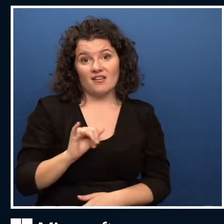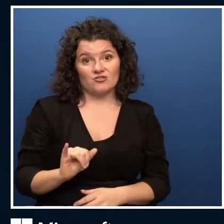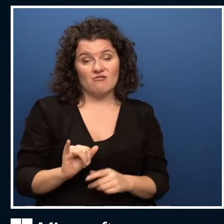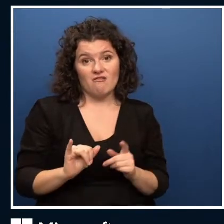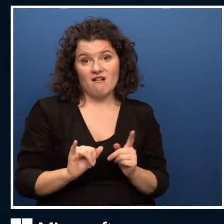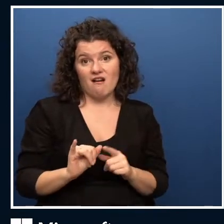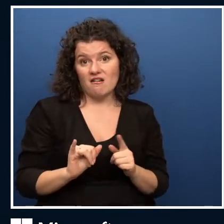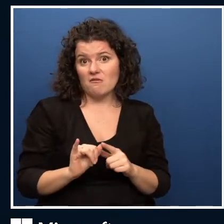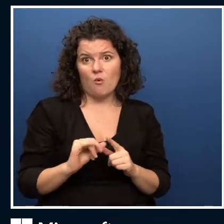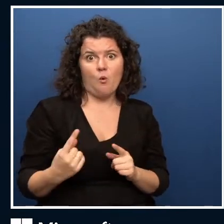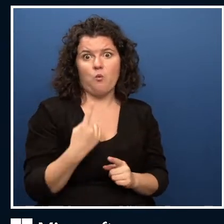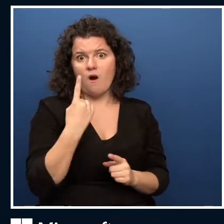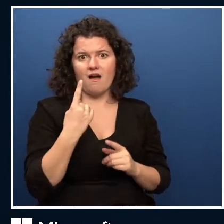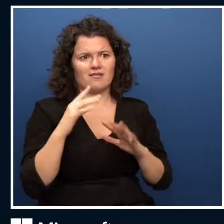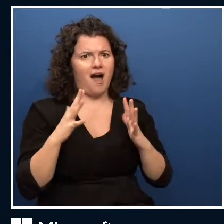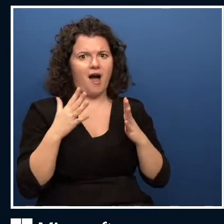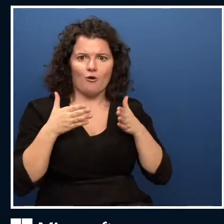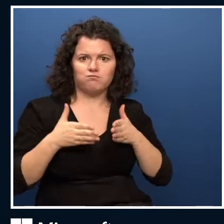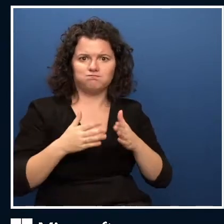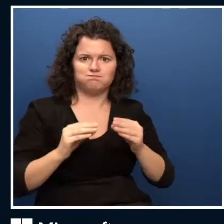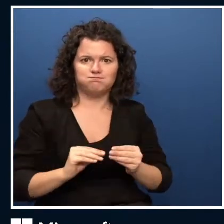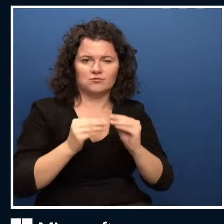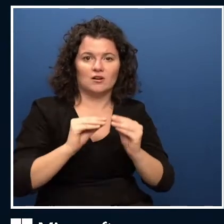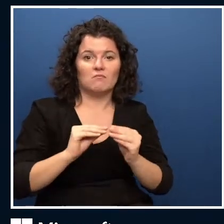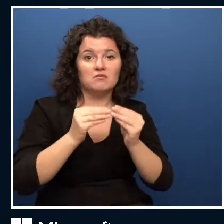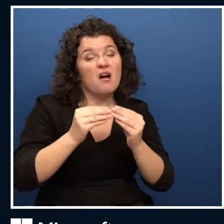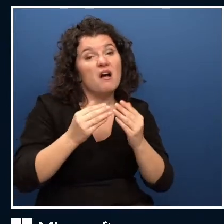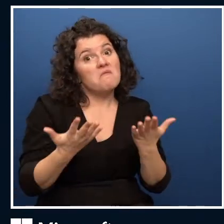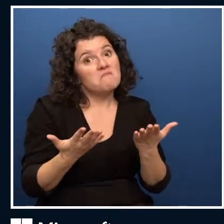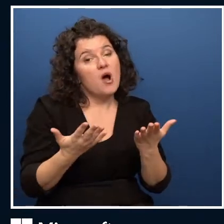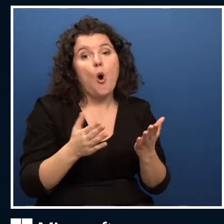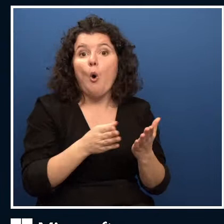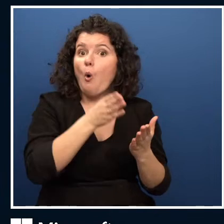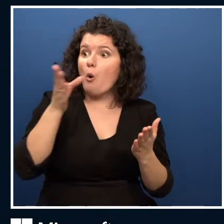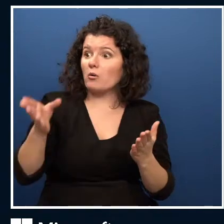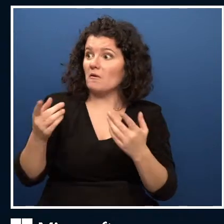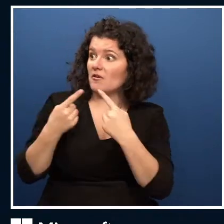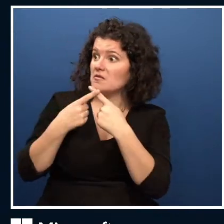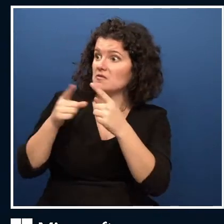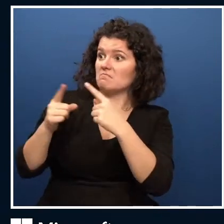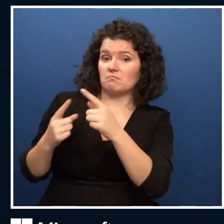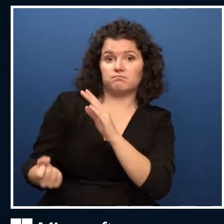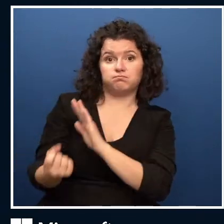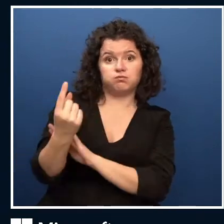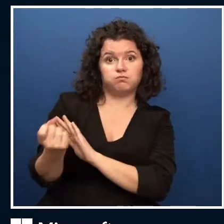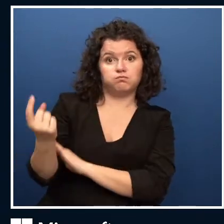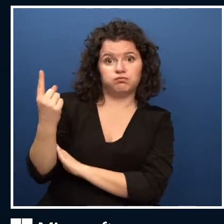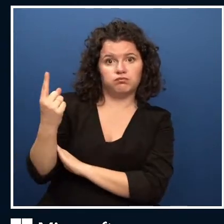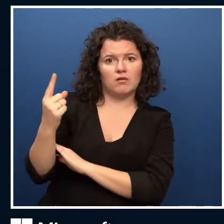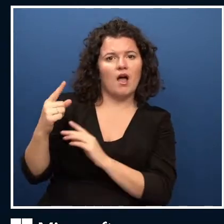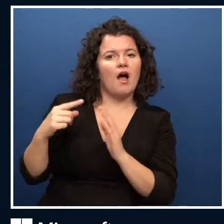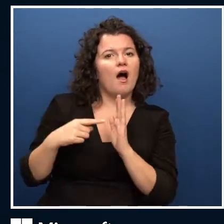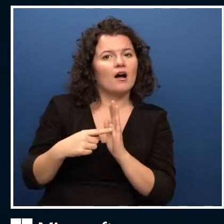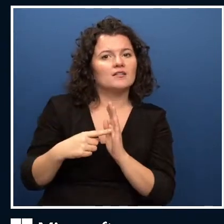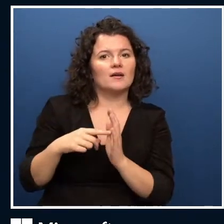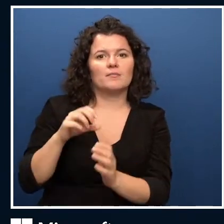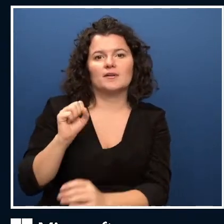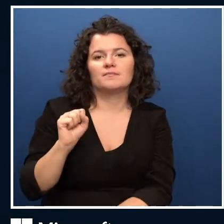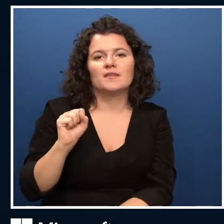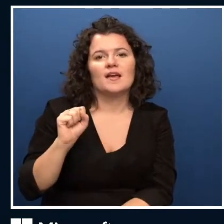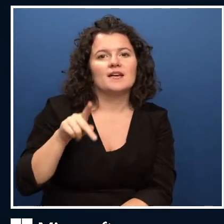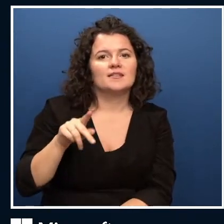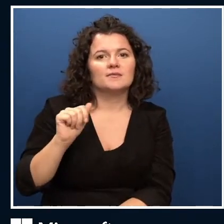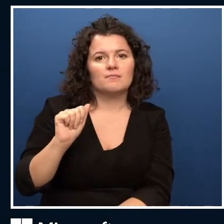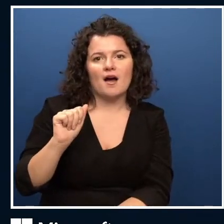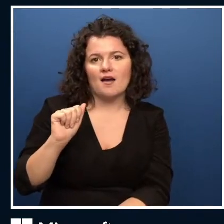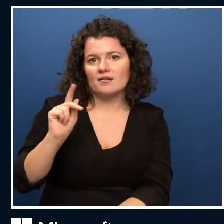some other non-mainstream ways, for example, spiking neural networks, or